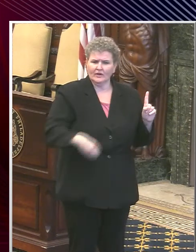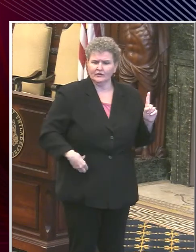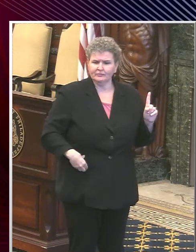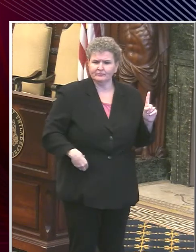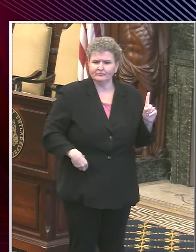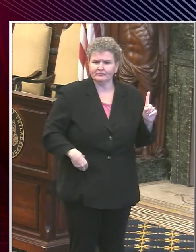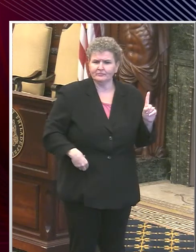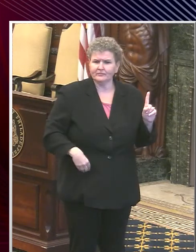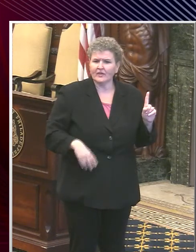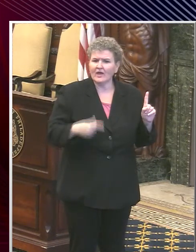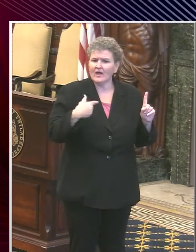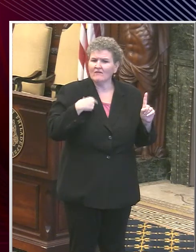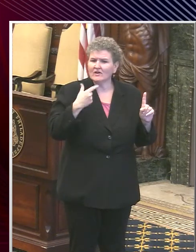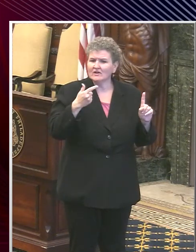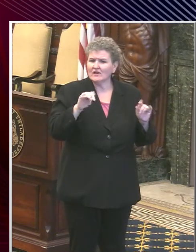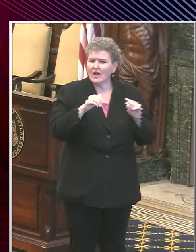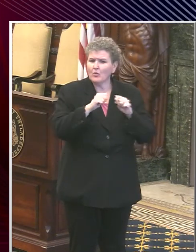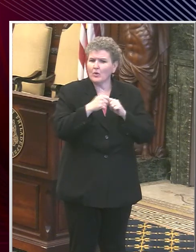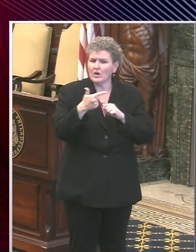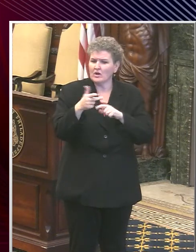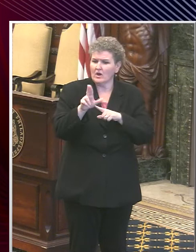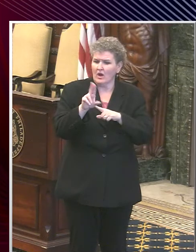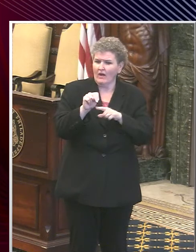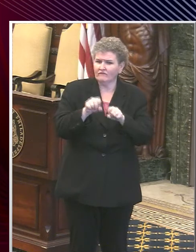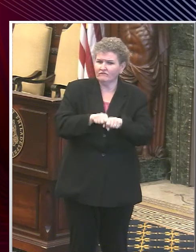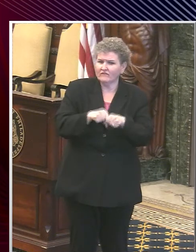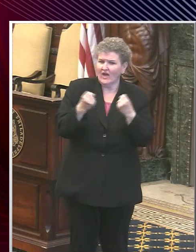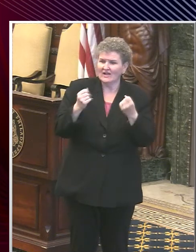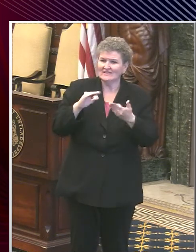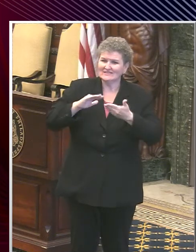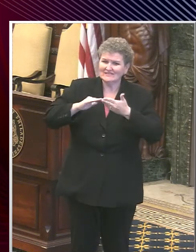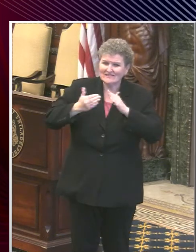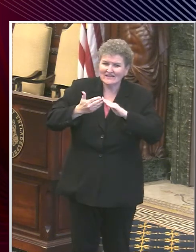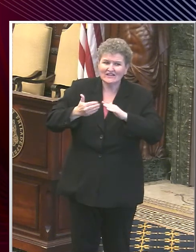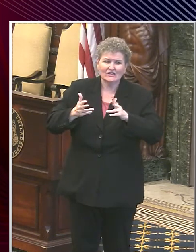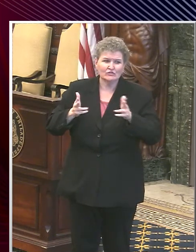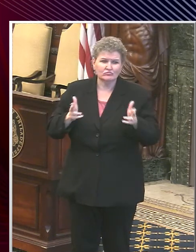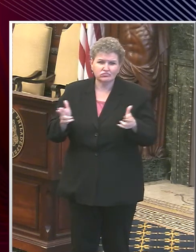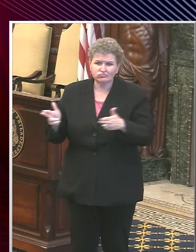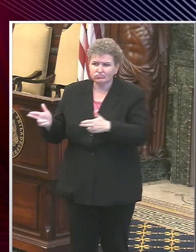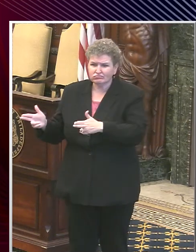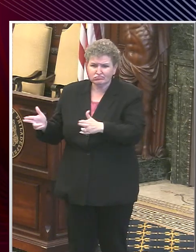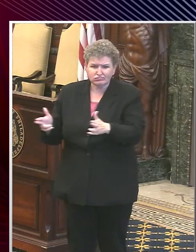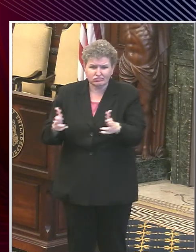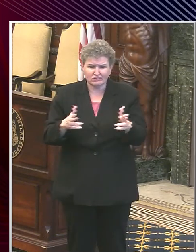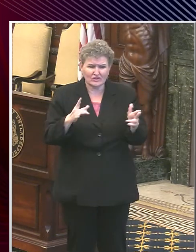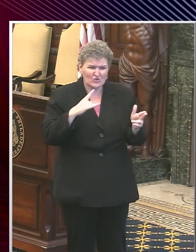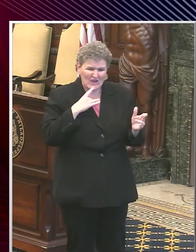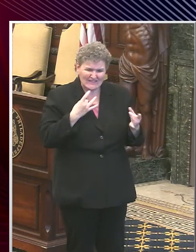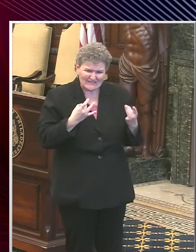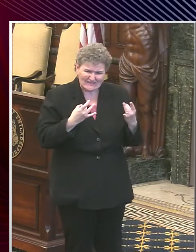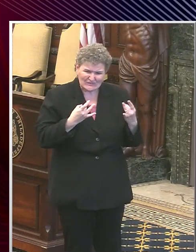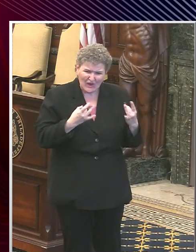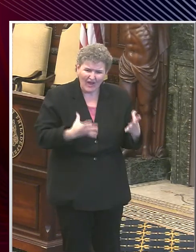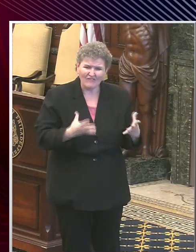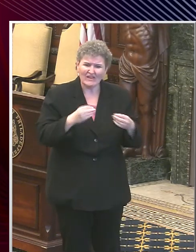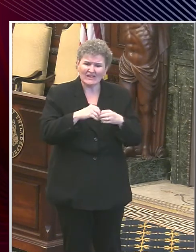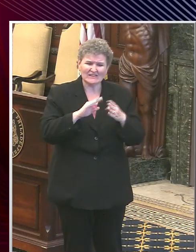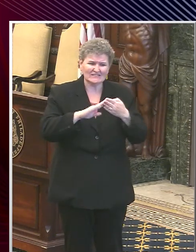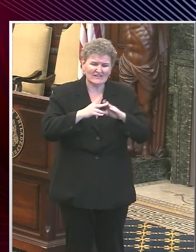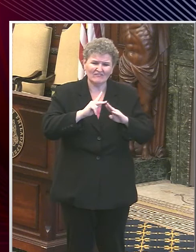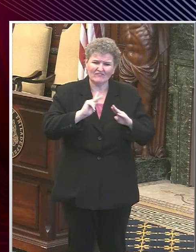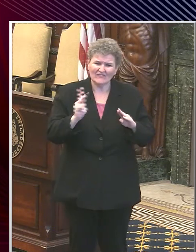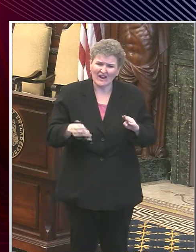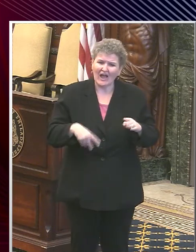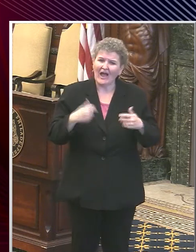any violation around guns in a city that's had as much gun violence as this one unfortunately has sustained, should any